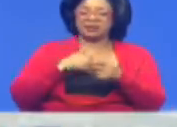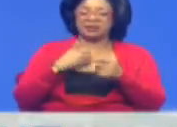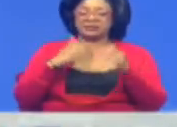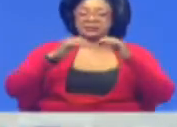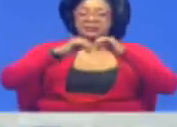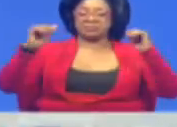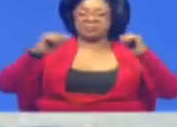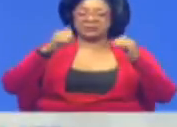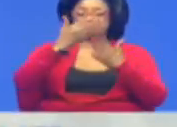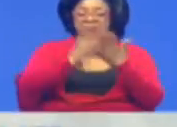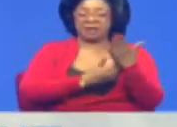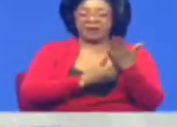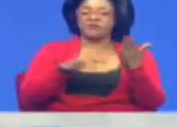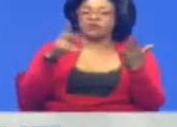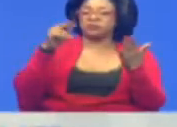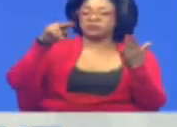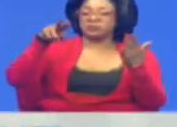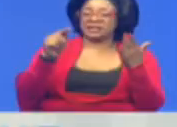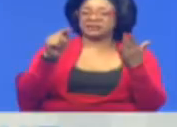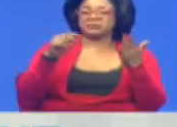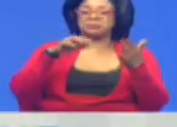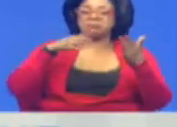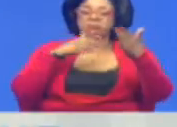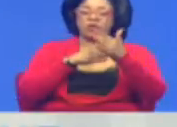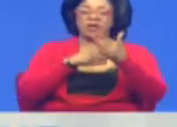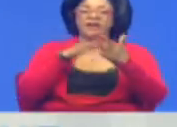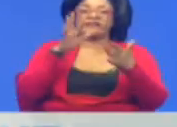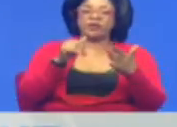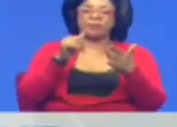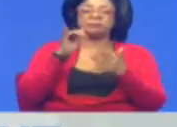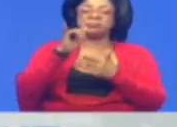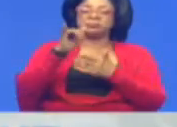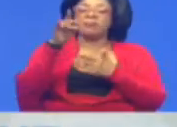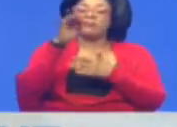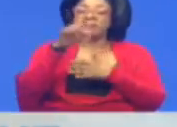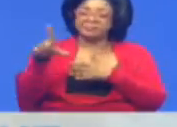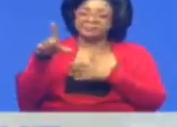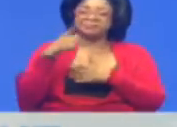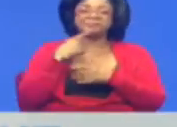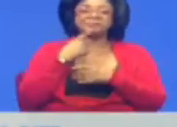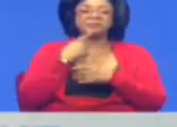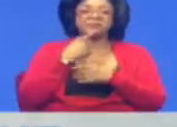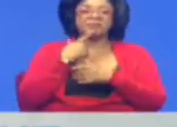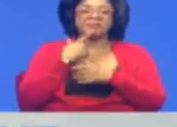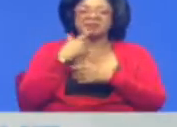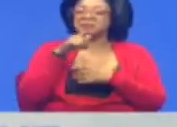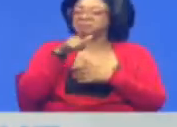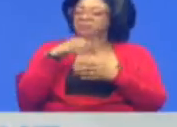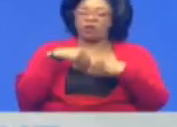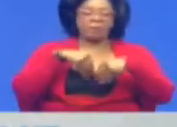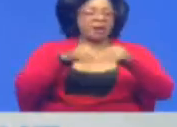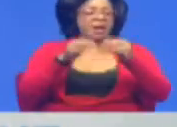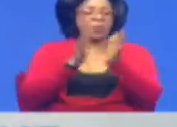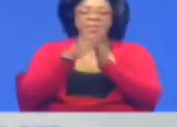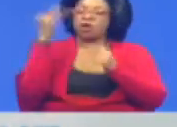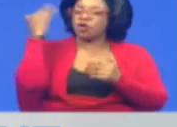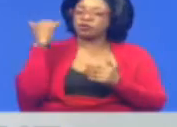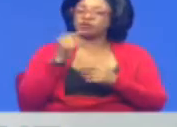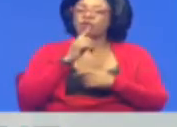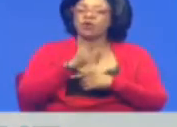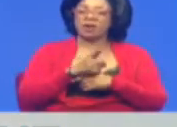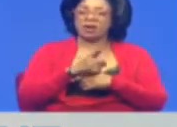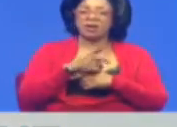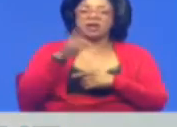NAT members, effectively blocking them from the plum pay deal, saying it was in compliance with court orders.